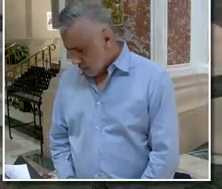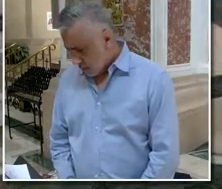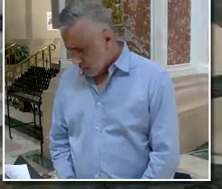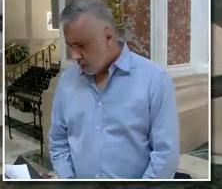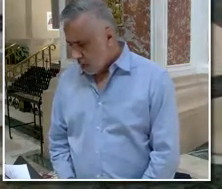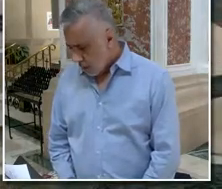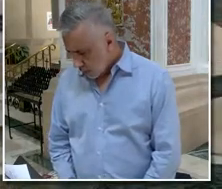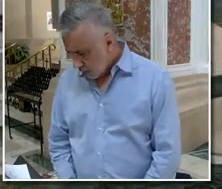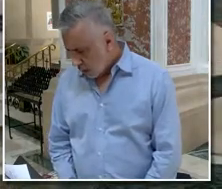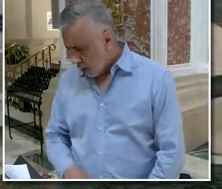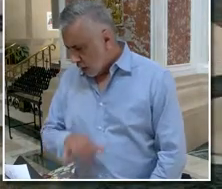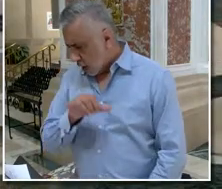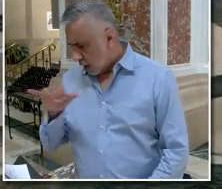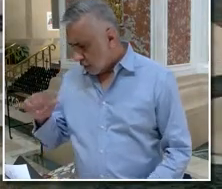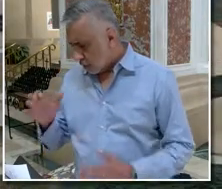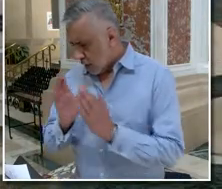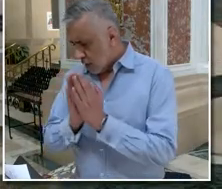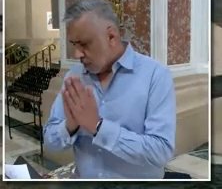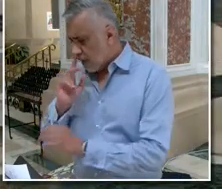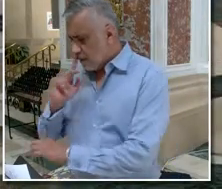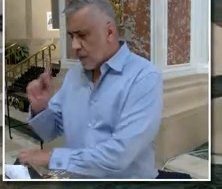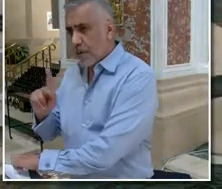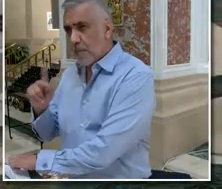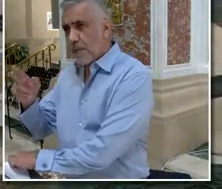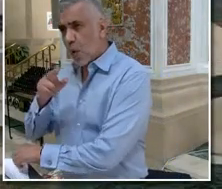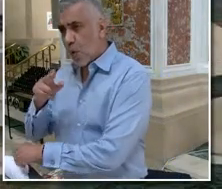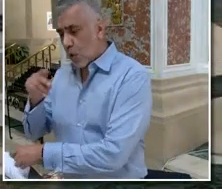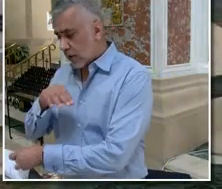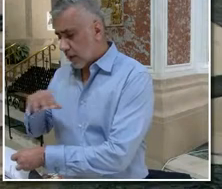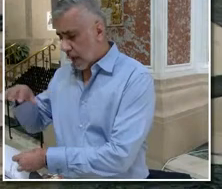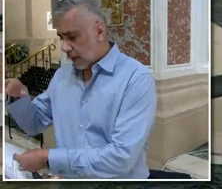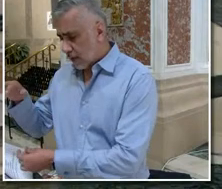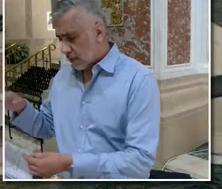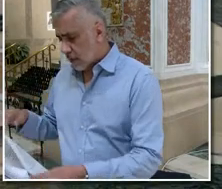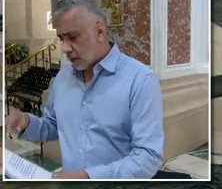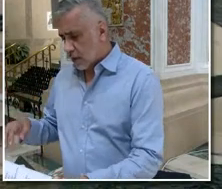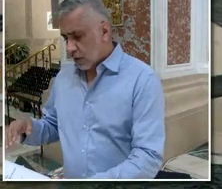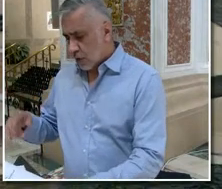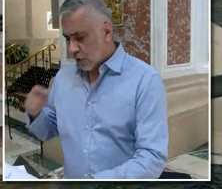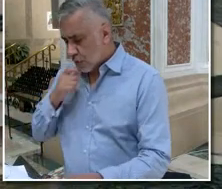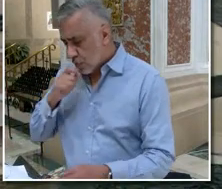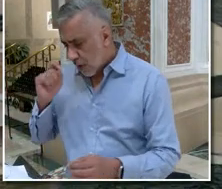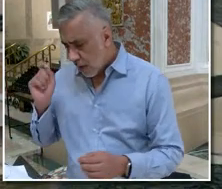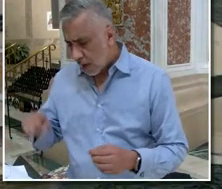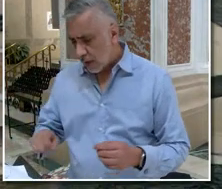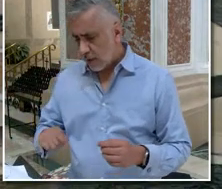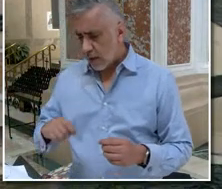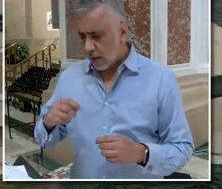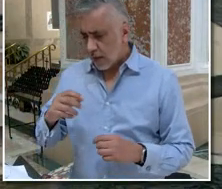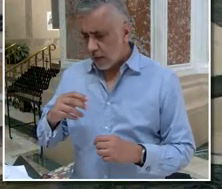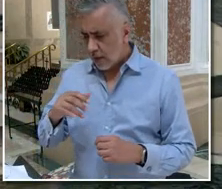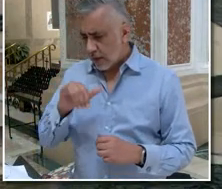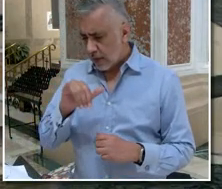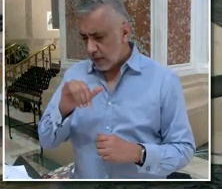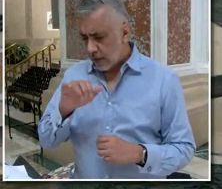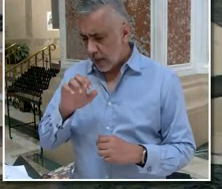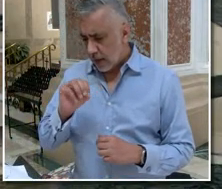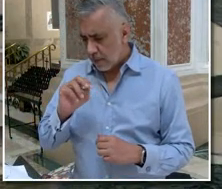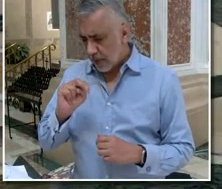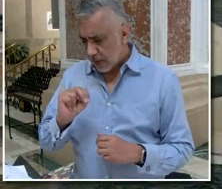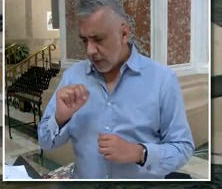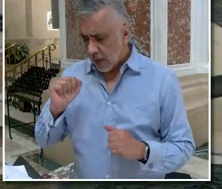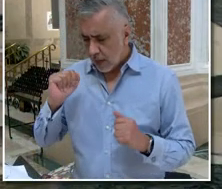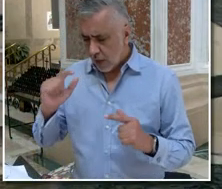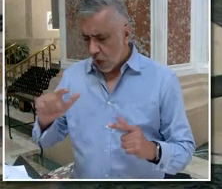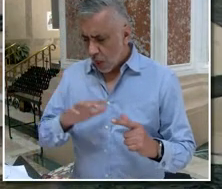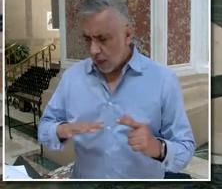Let us also pray for the people of the Holy Land, Ukraine, Yemen, and all